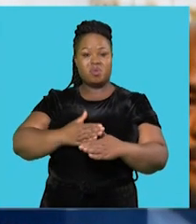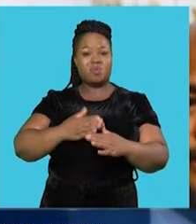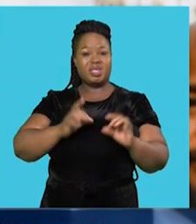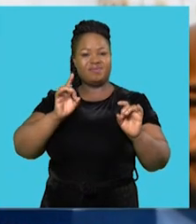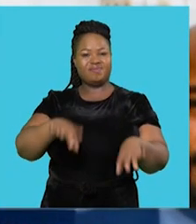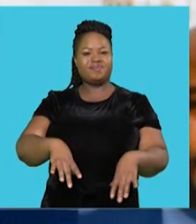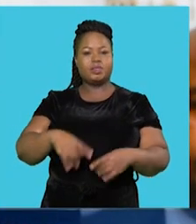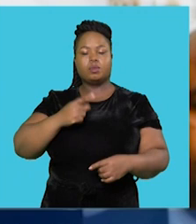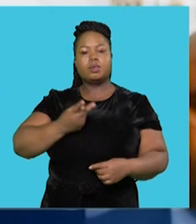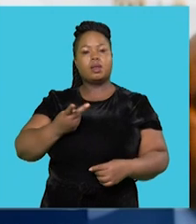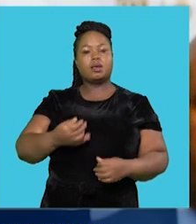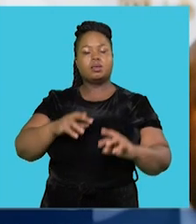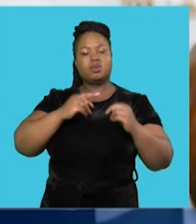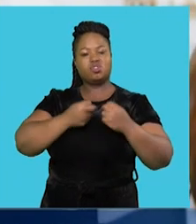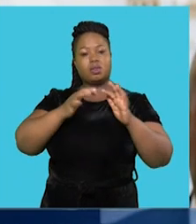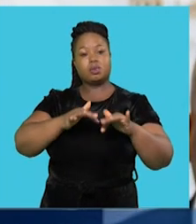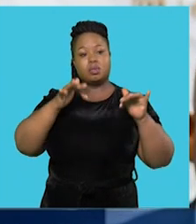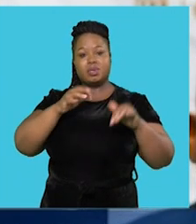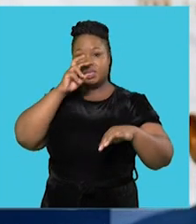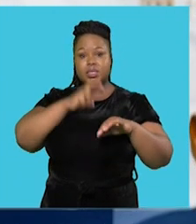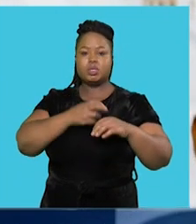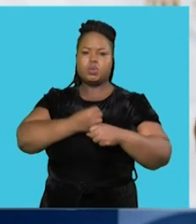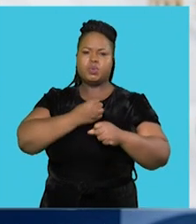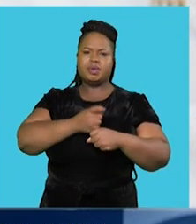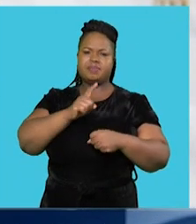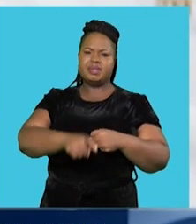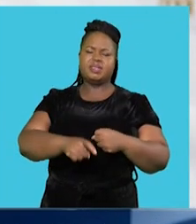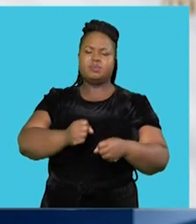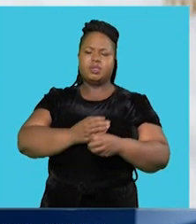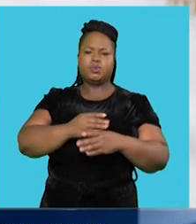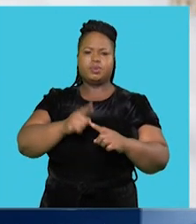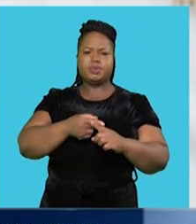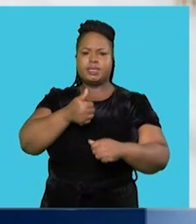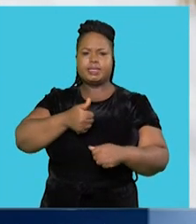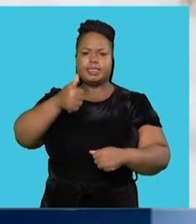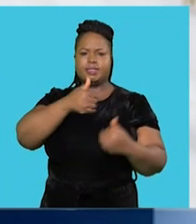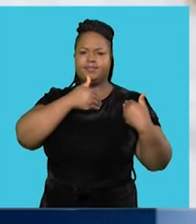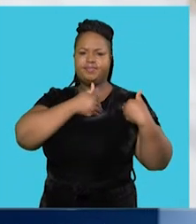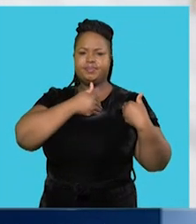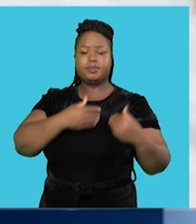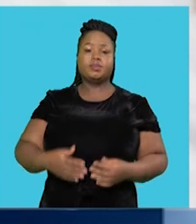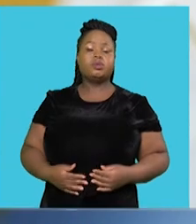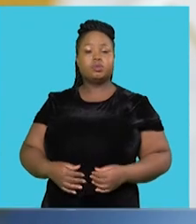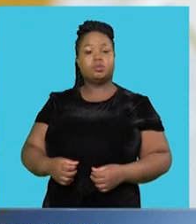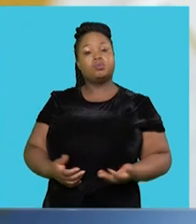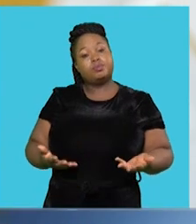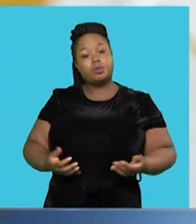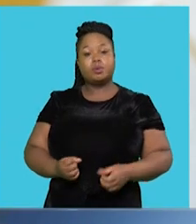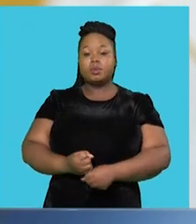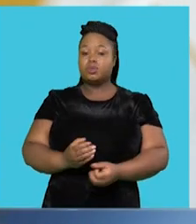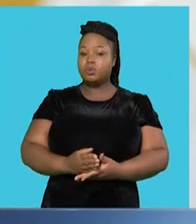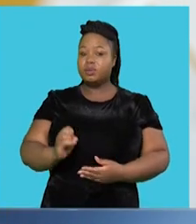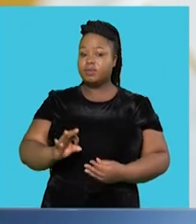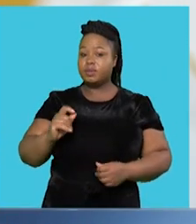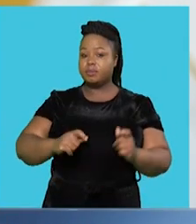critical institutions like the National Assembly are required to do in holding the executive accountable. In order to ascertain whether the people of